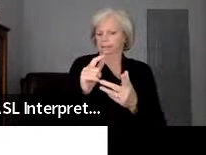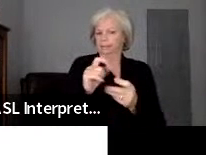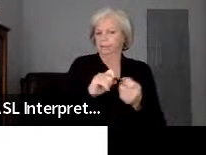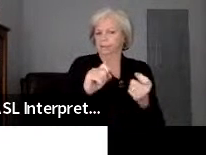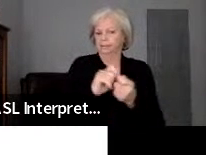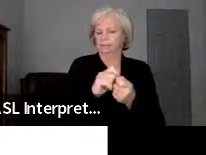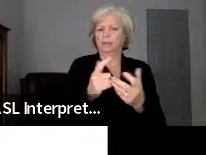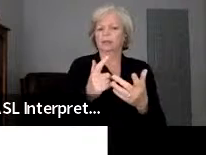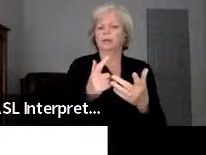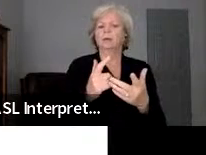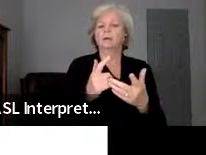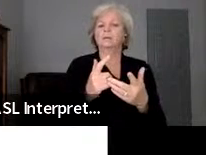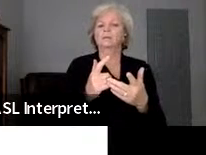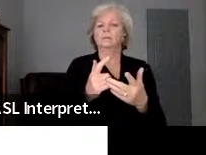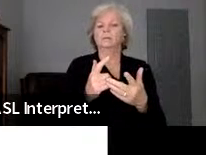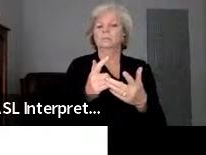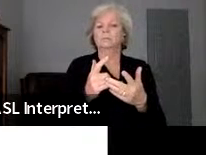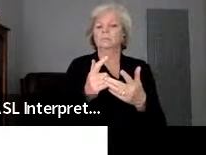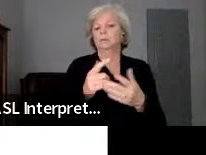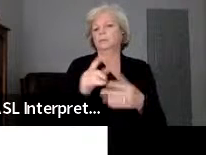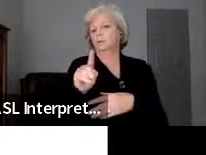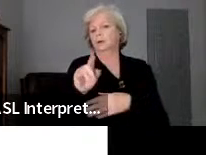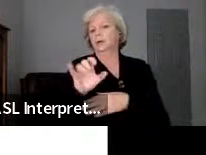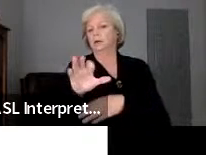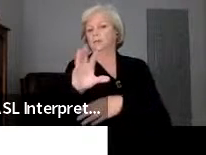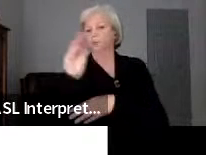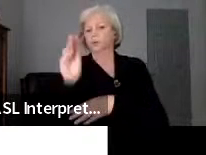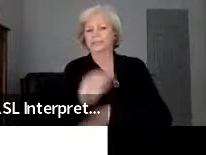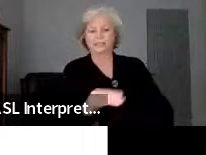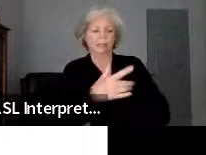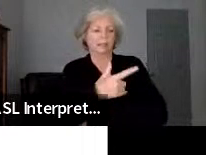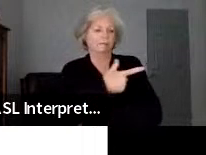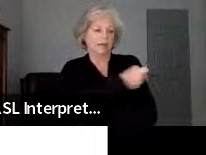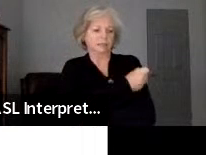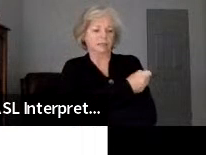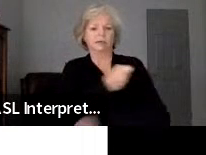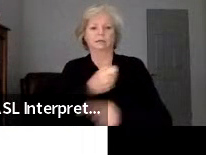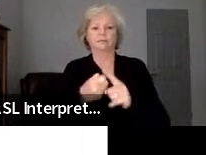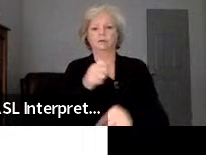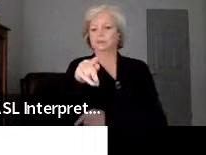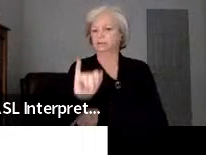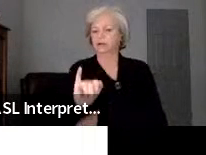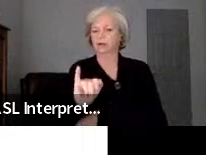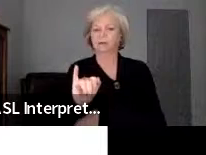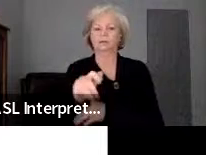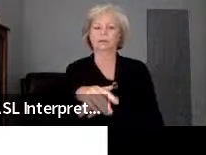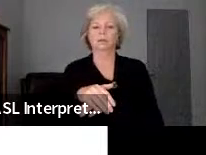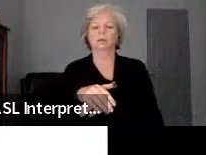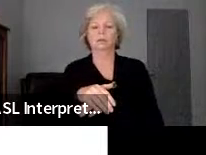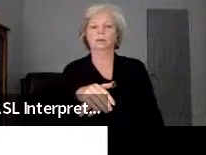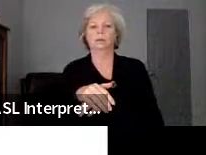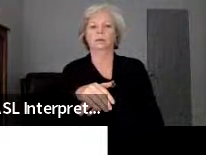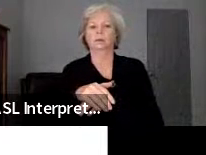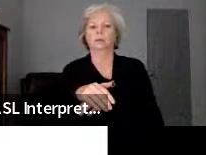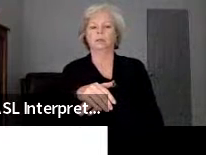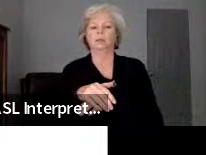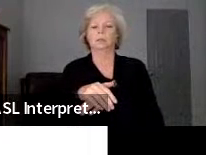100% of the vaccinated among Pacific Islanders. So there